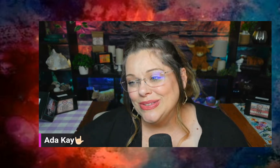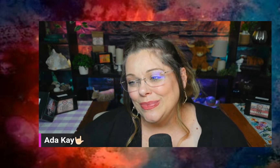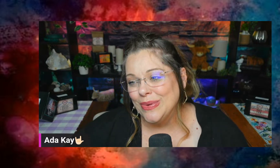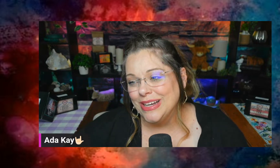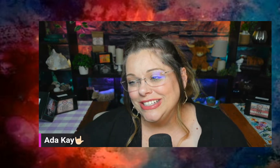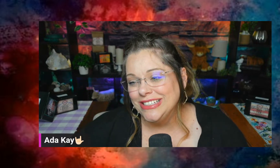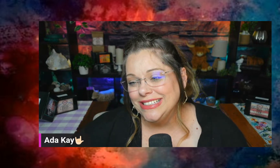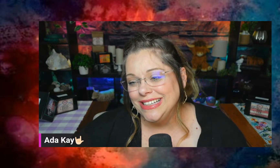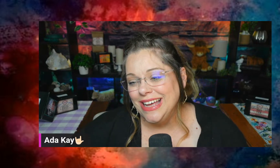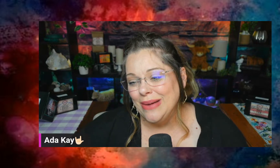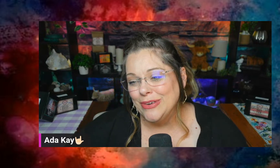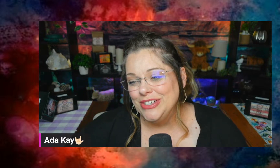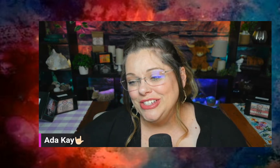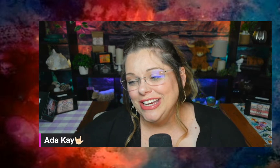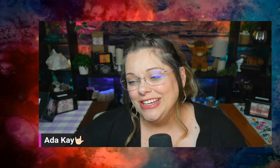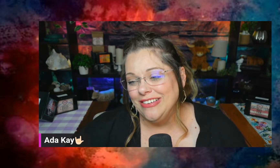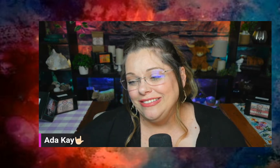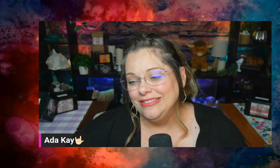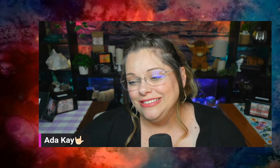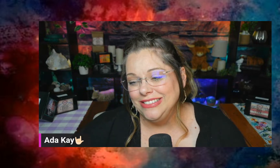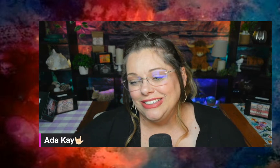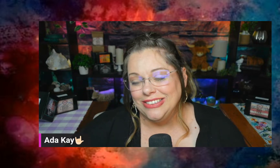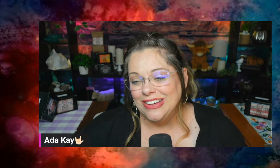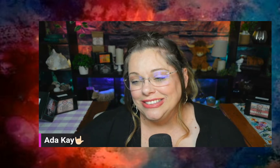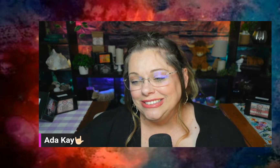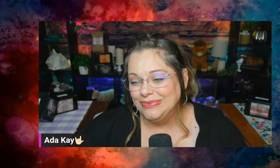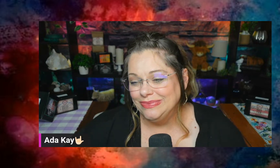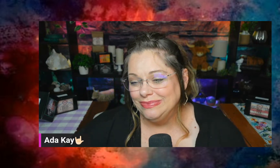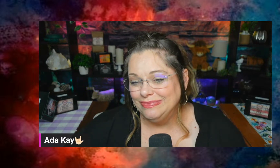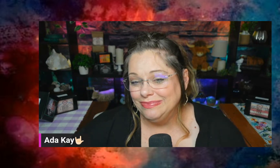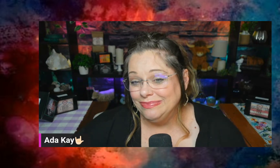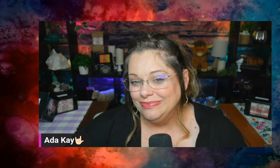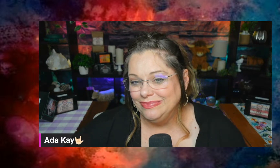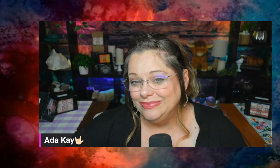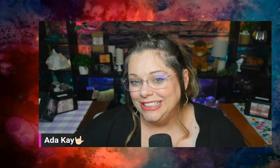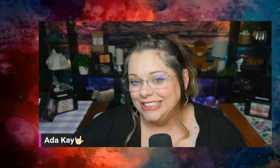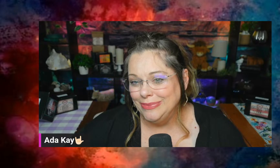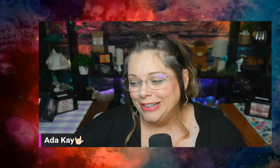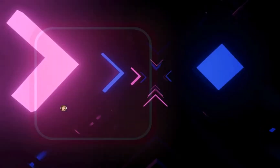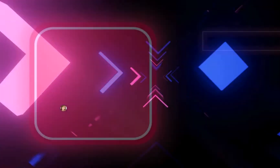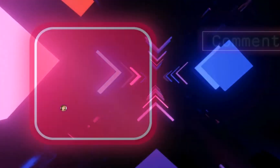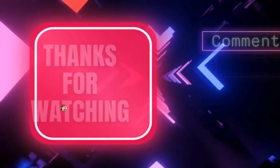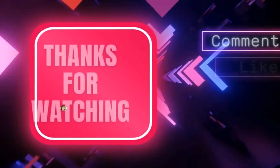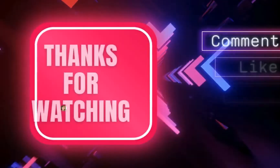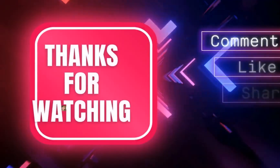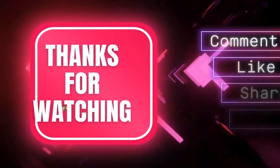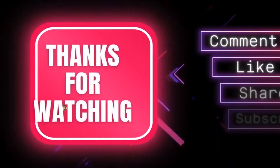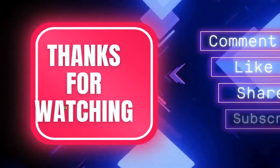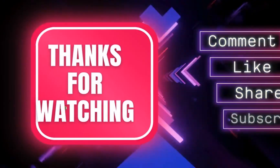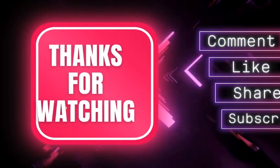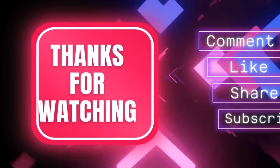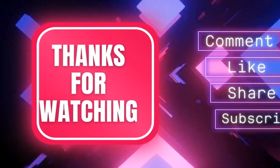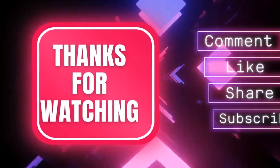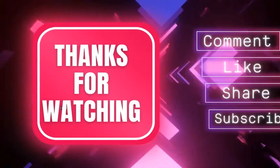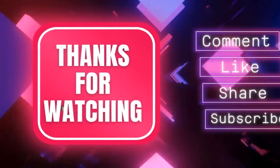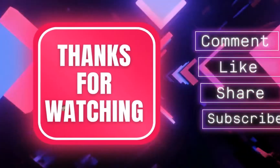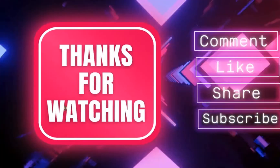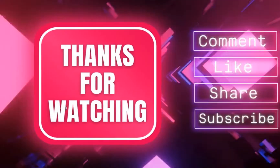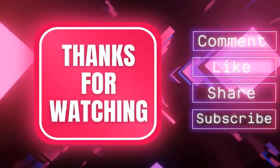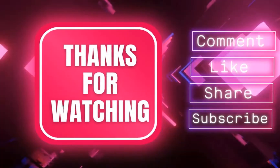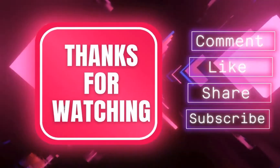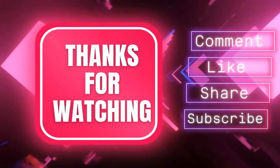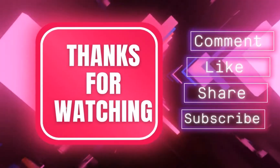Y'all are so precious. I appreciate y'all. Y'all are awesome. See you in a bit. Thanks for